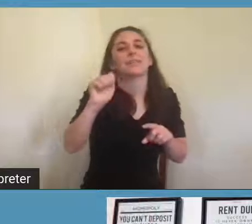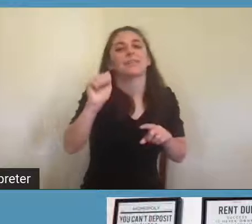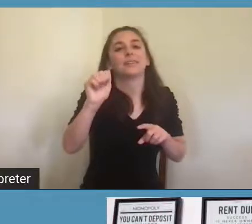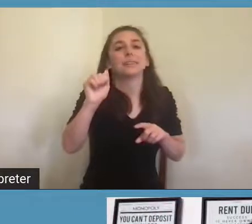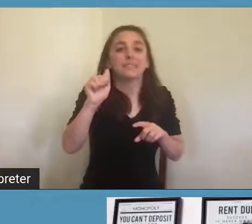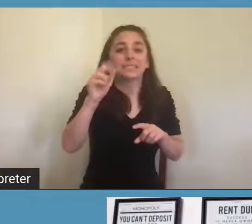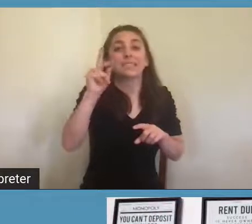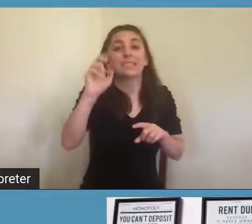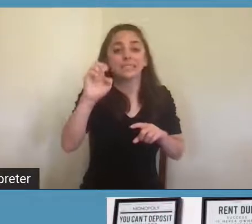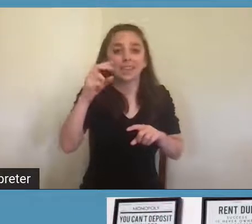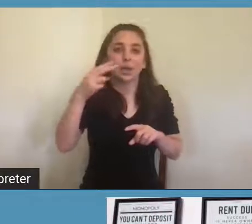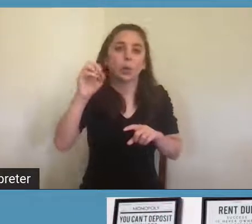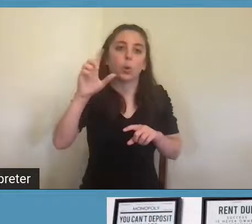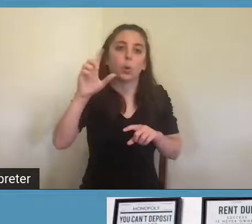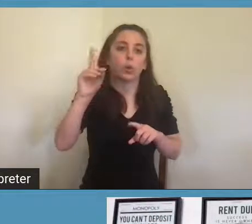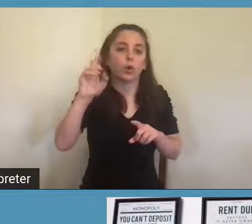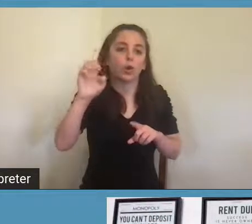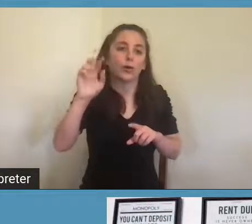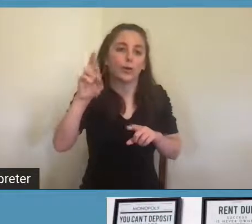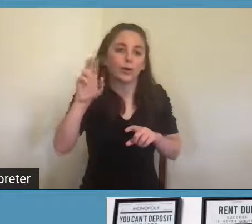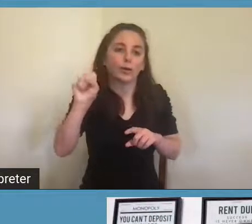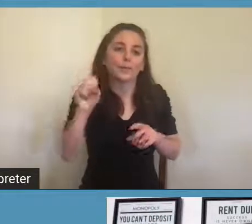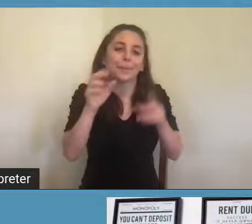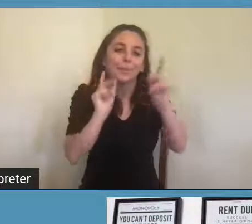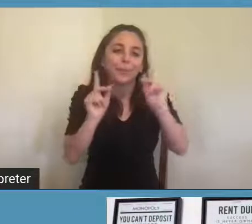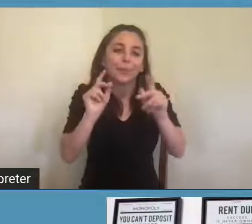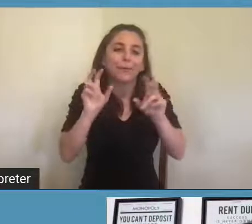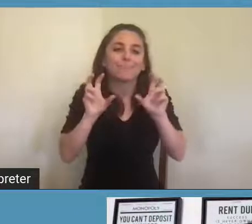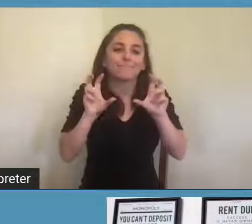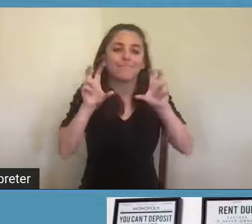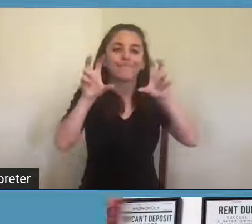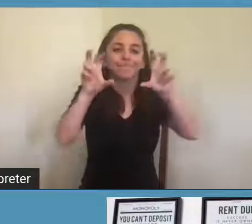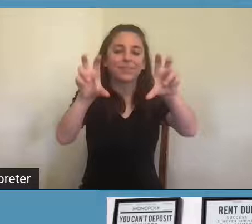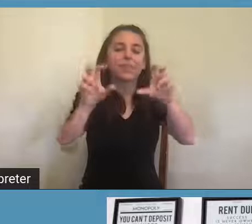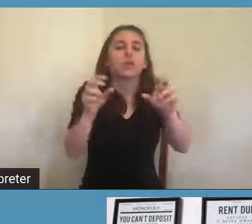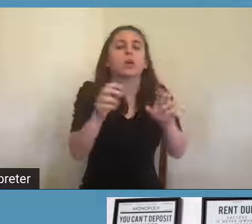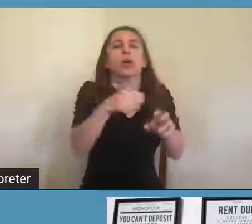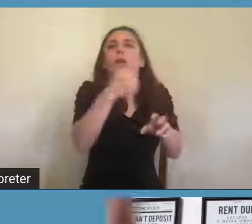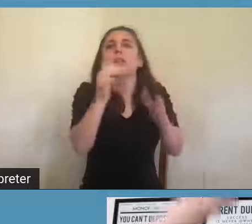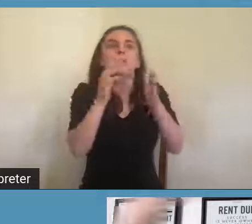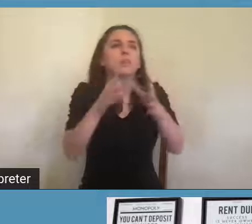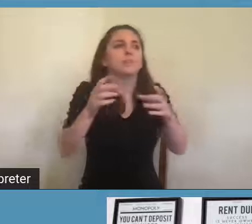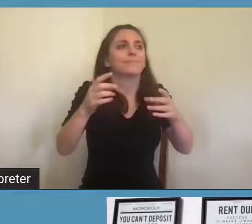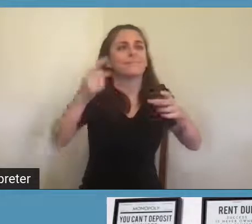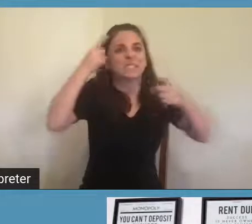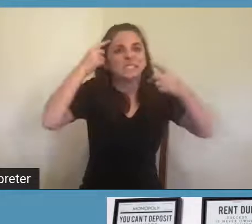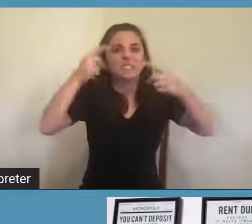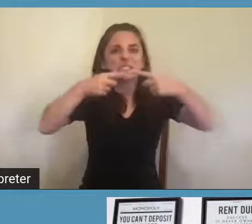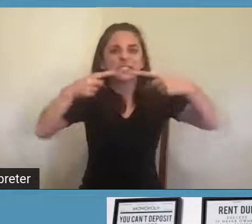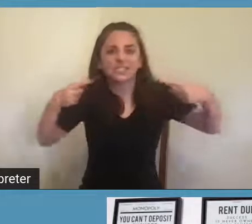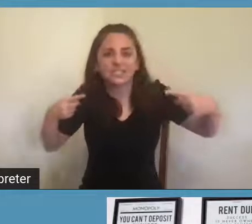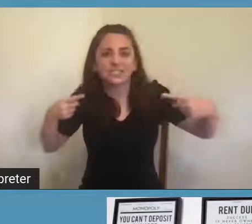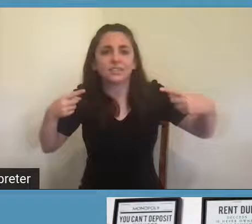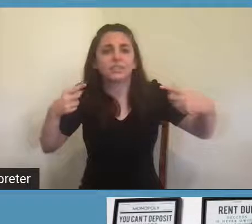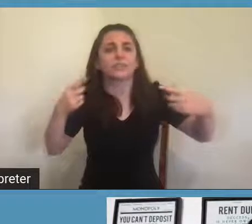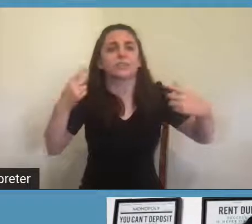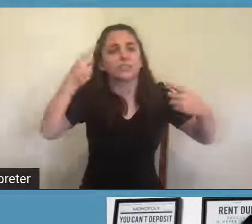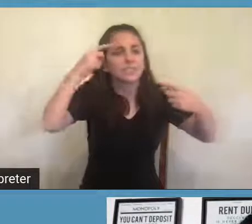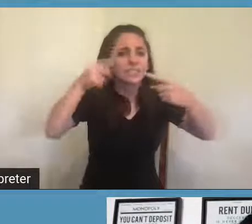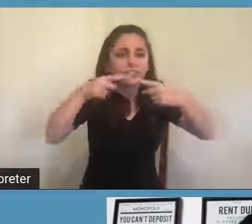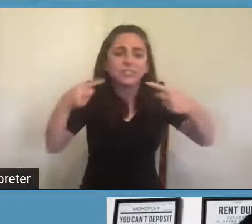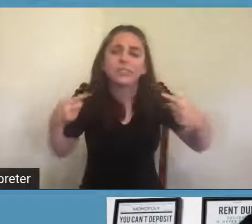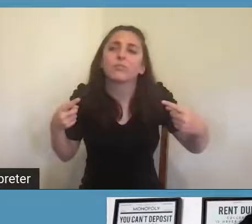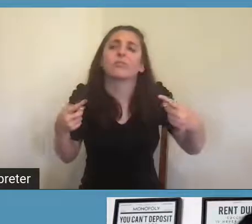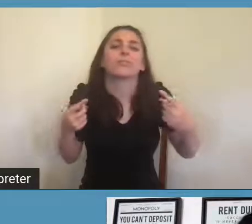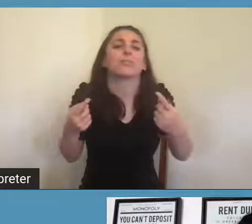be for educators. Another person saying, nope, it should be for our youth. And another person saying, no, it should be for our professional peers. And